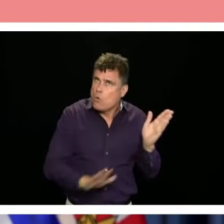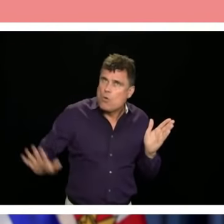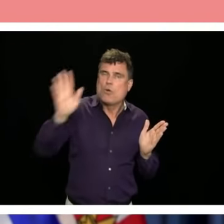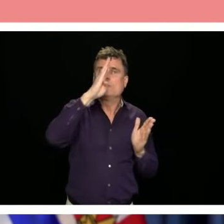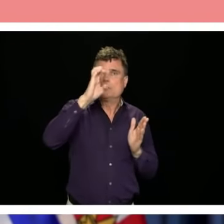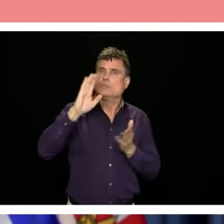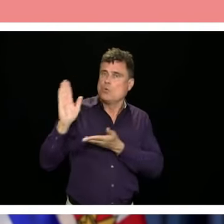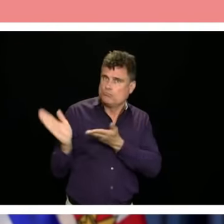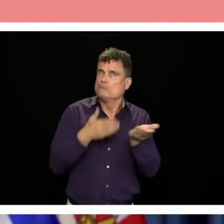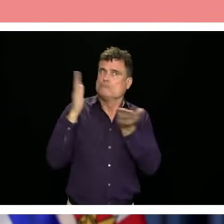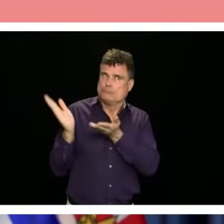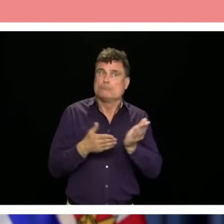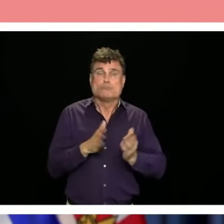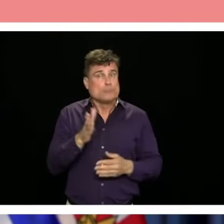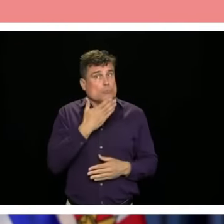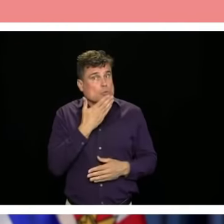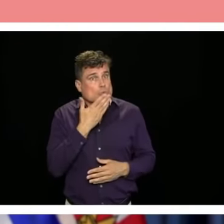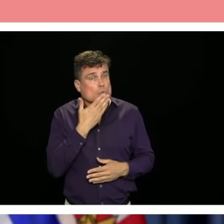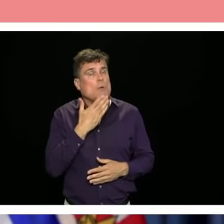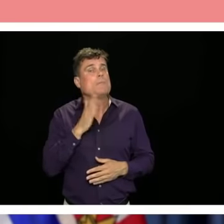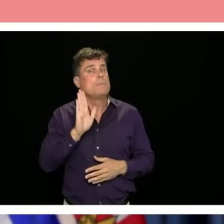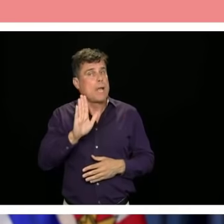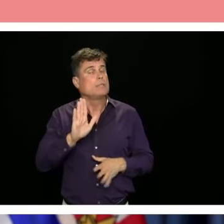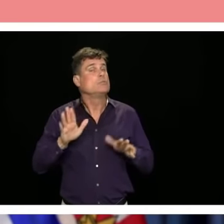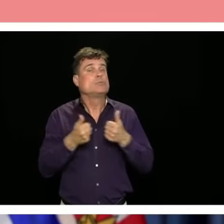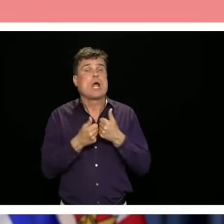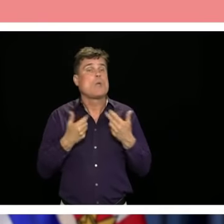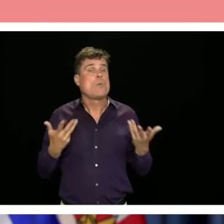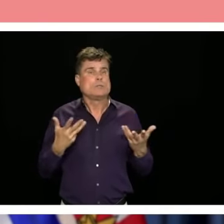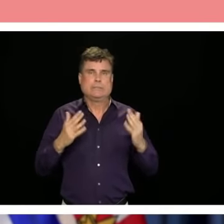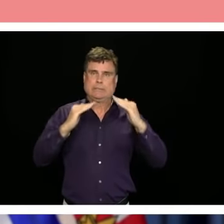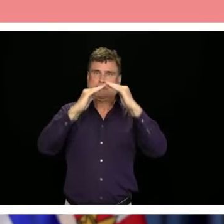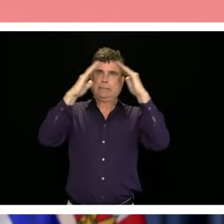from May 18th to 24th, as you recall, that came up to